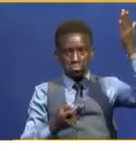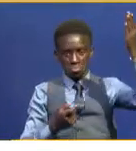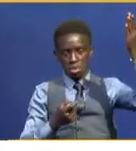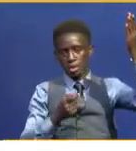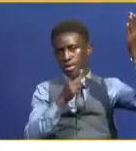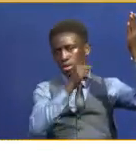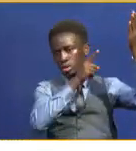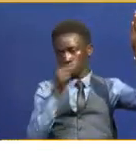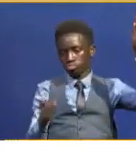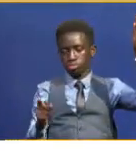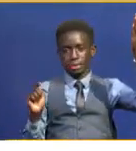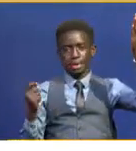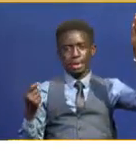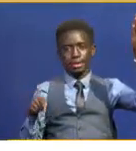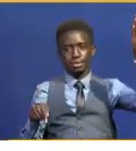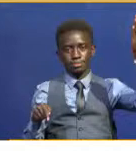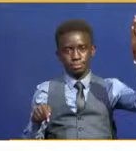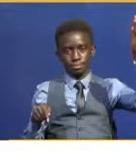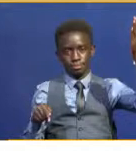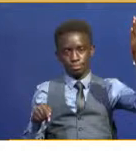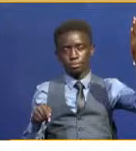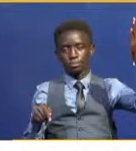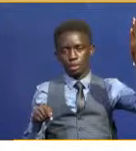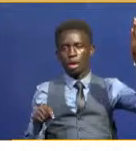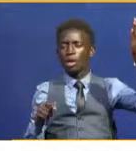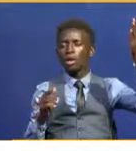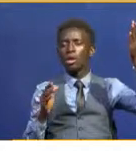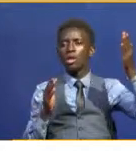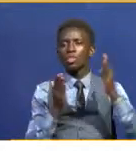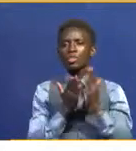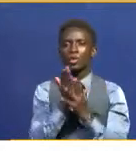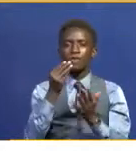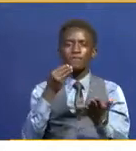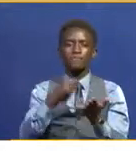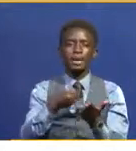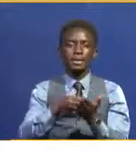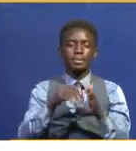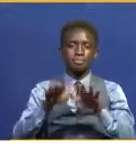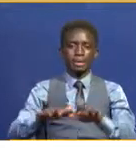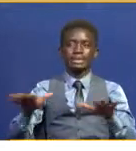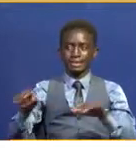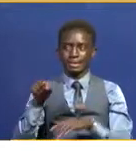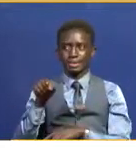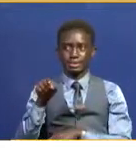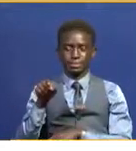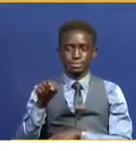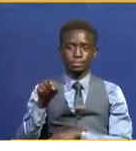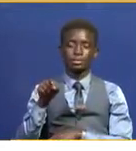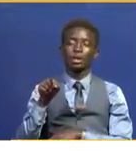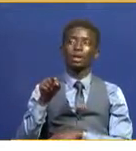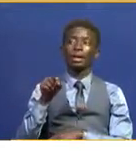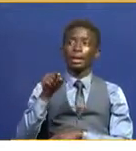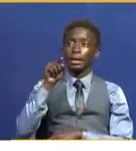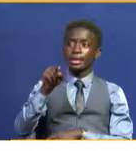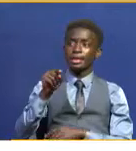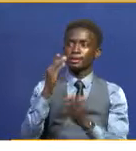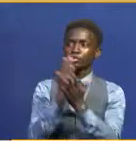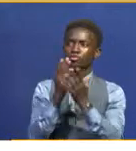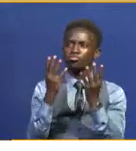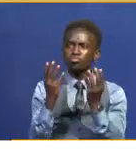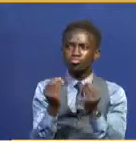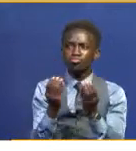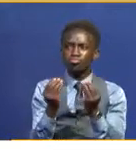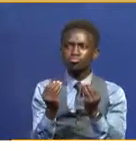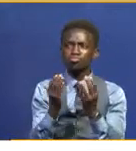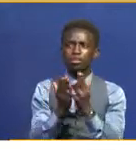diaspora to Kenya to financial markets, and this has actually been eased